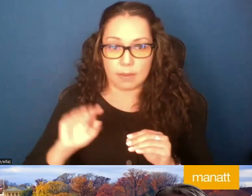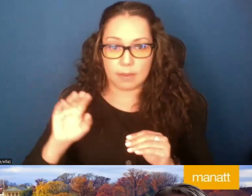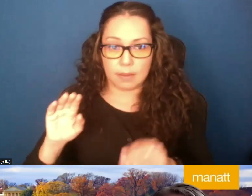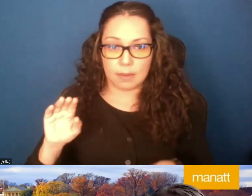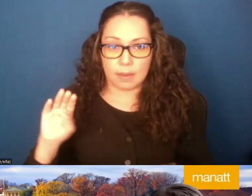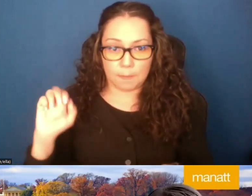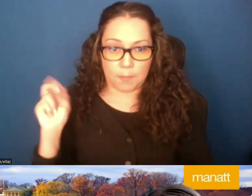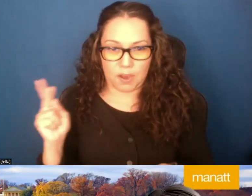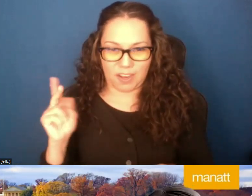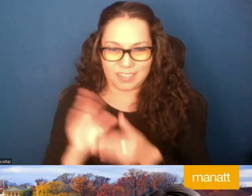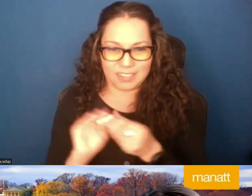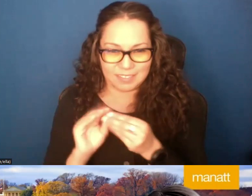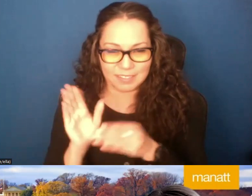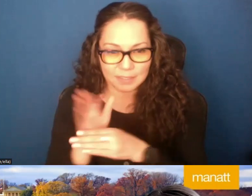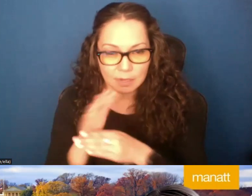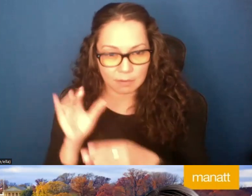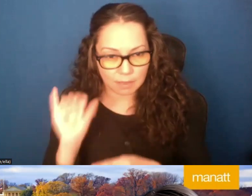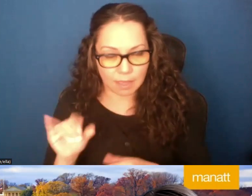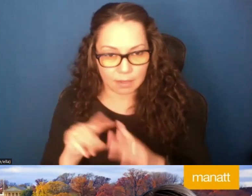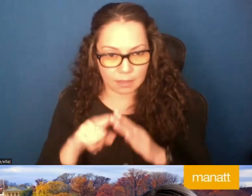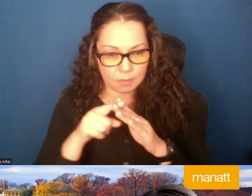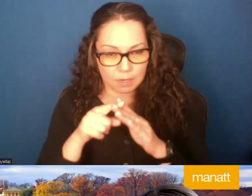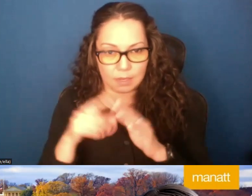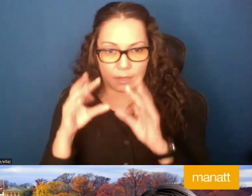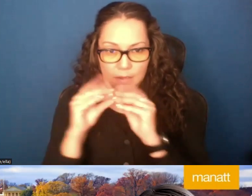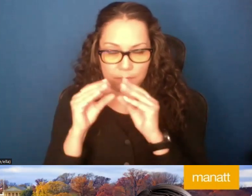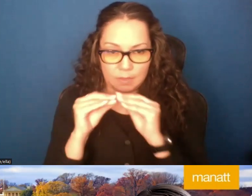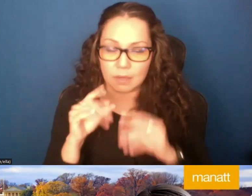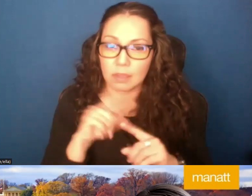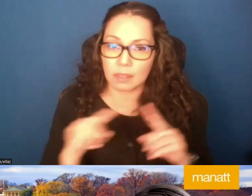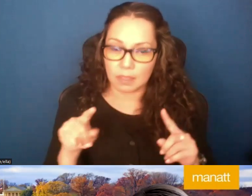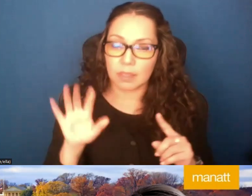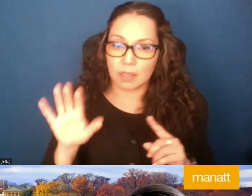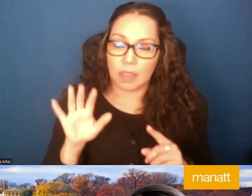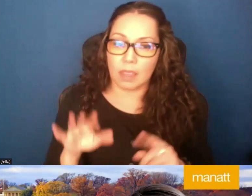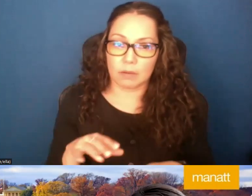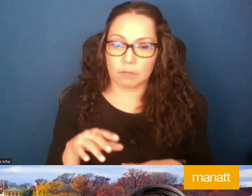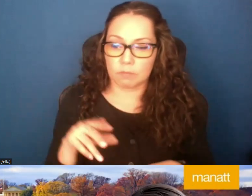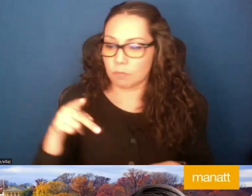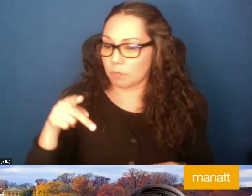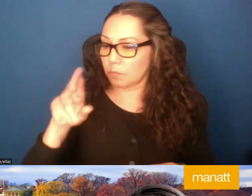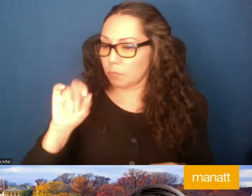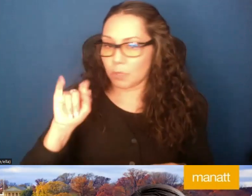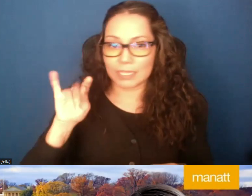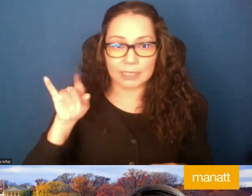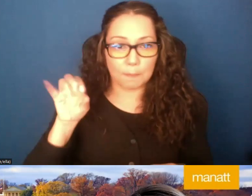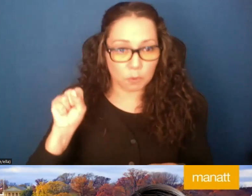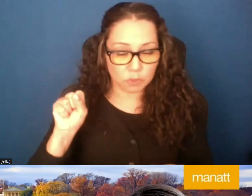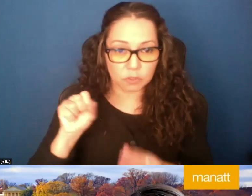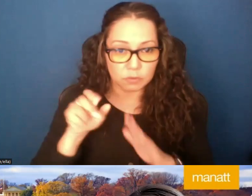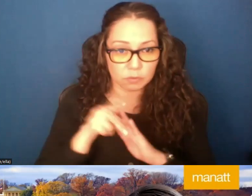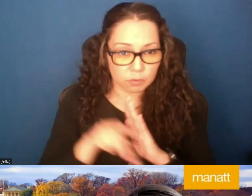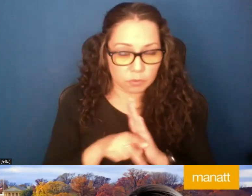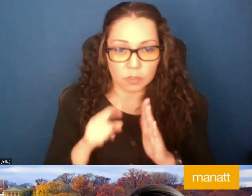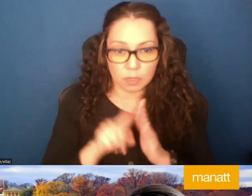today. As Mark noted at the top of our call, these principles are going to be important for us as we start to